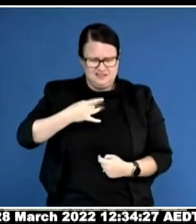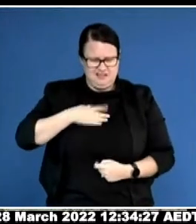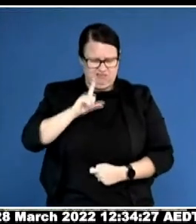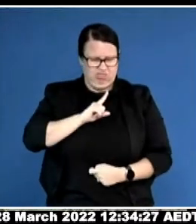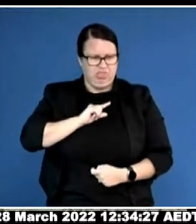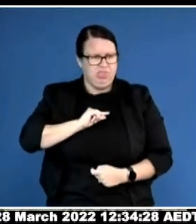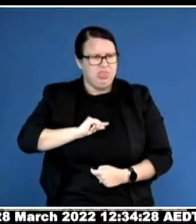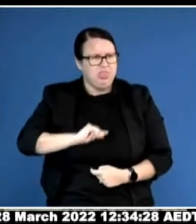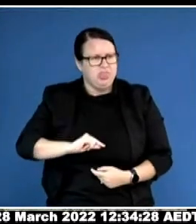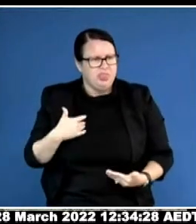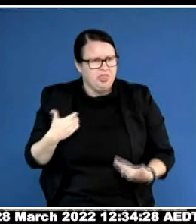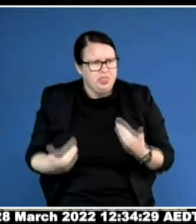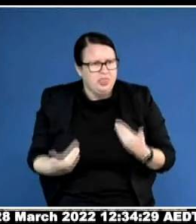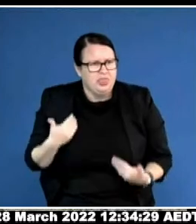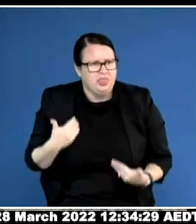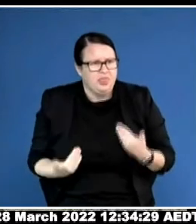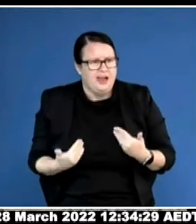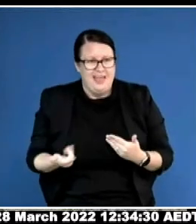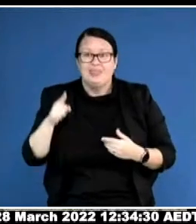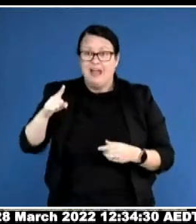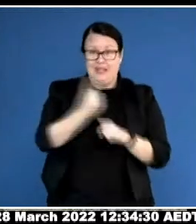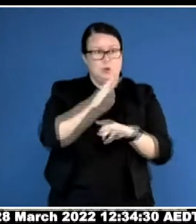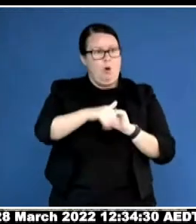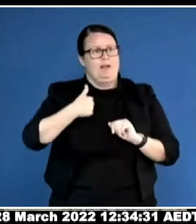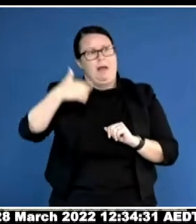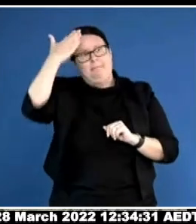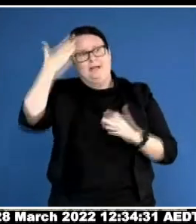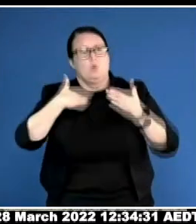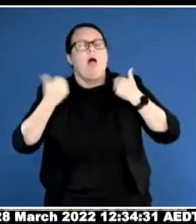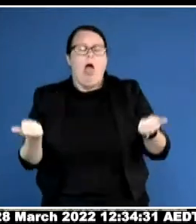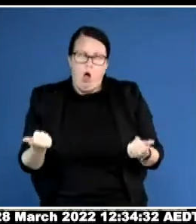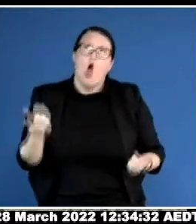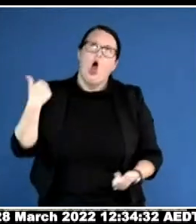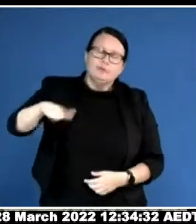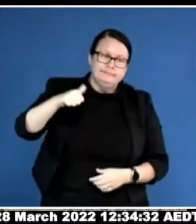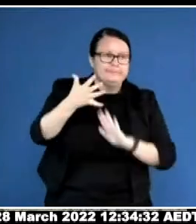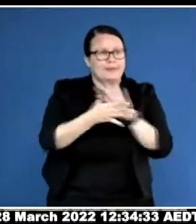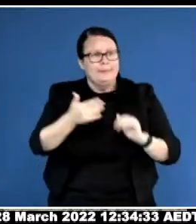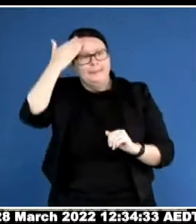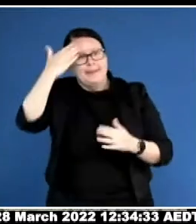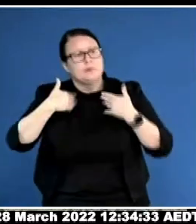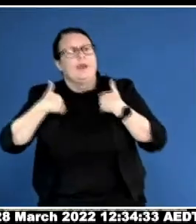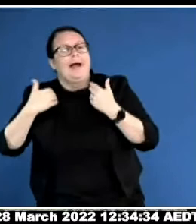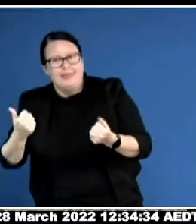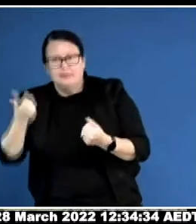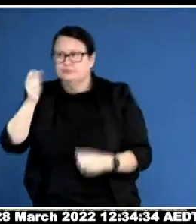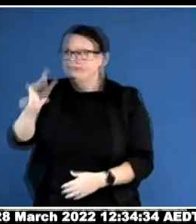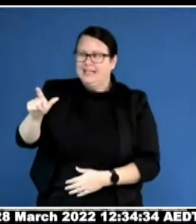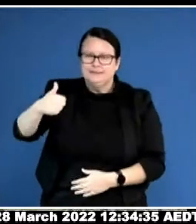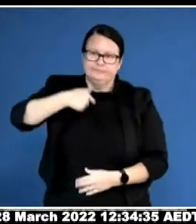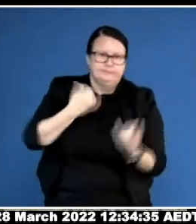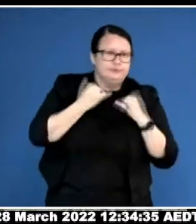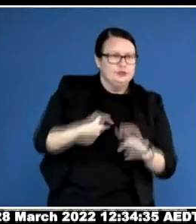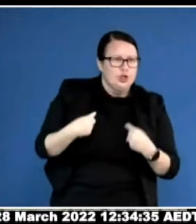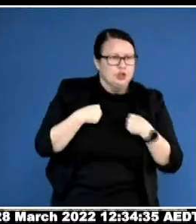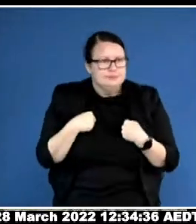bring in that, you know, that mental health side of things, and you go, well, it just must be my mental health. It must just be that, as he so, you know, put it all the time, is